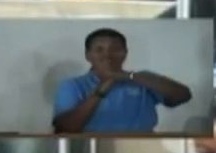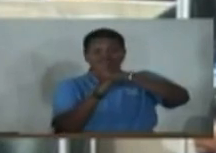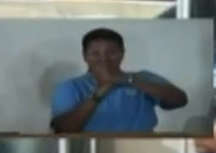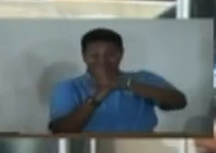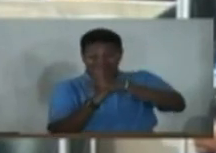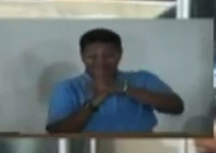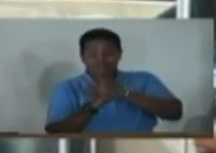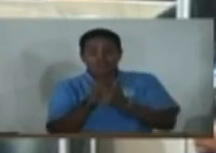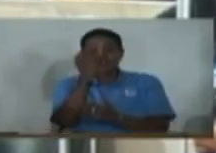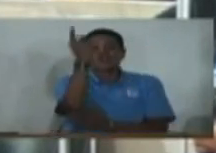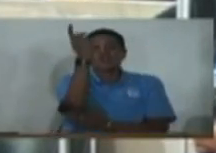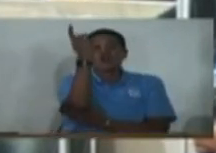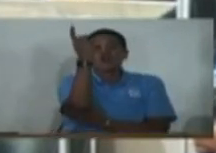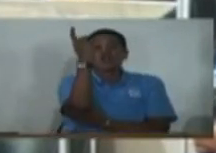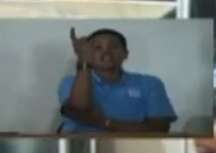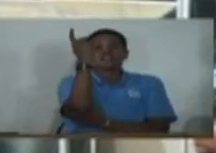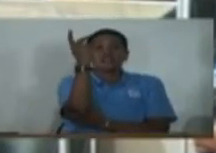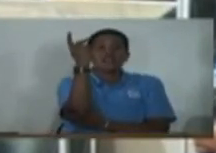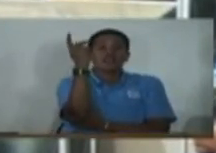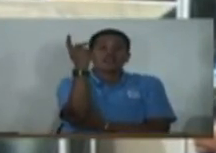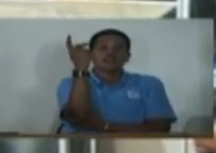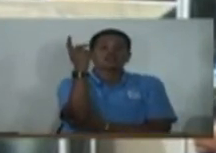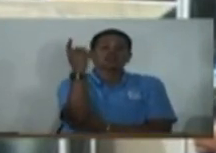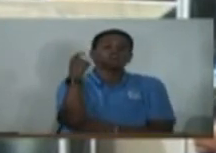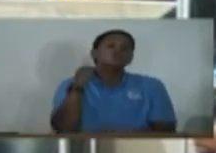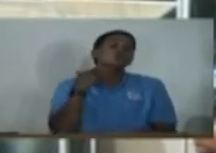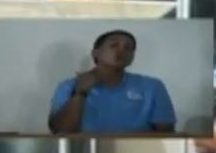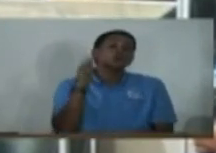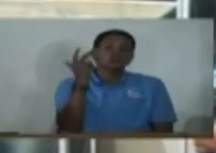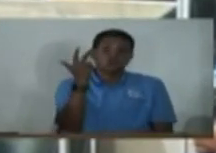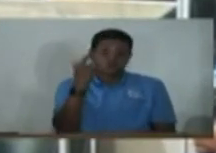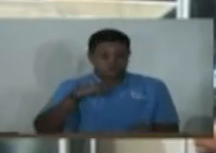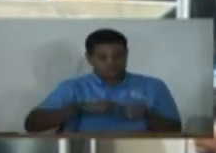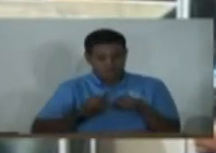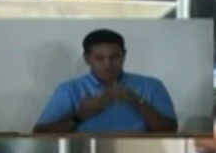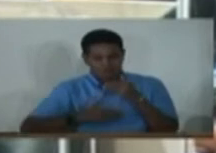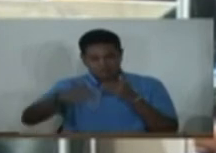on Thursday, 3rd of